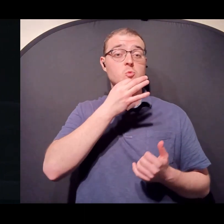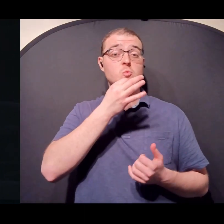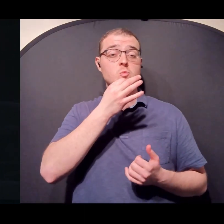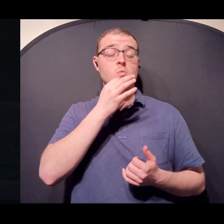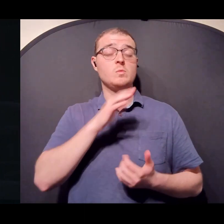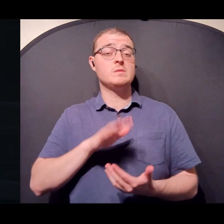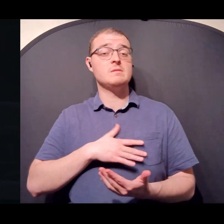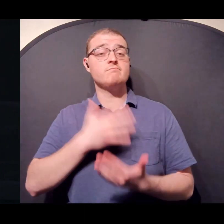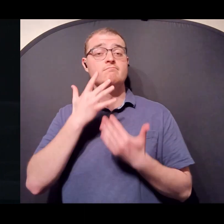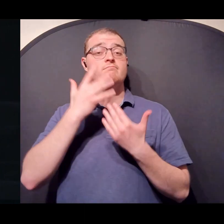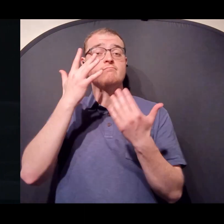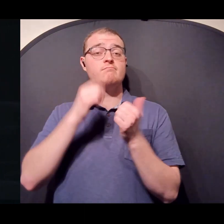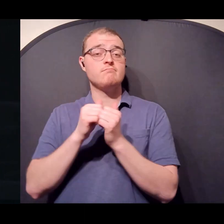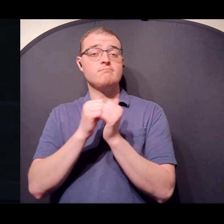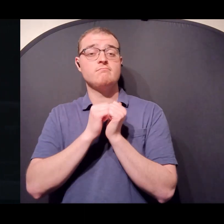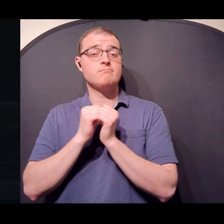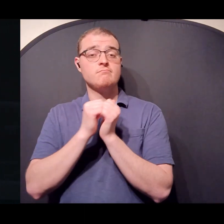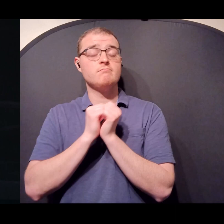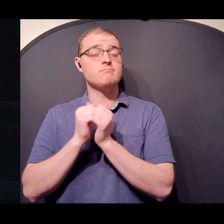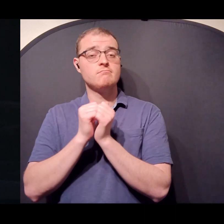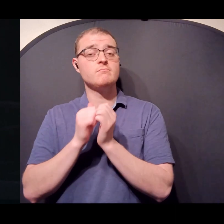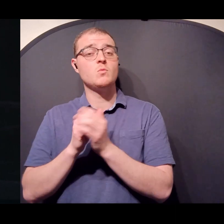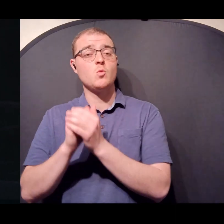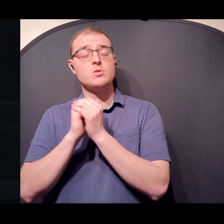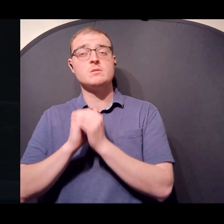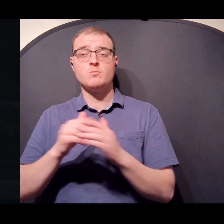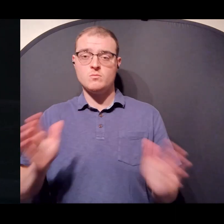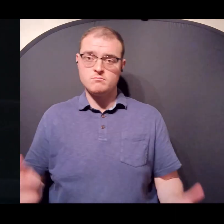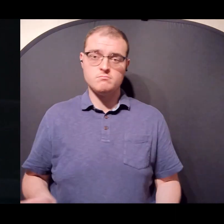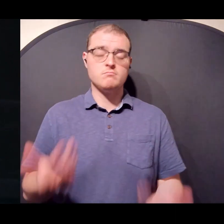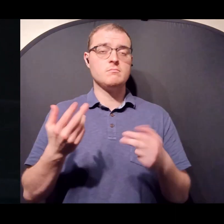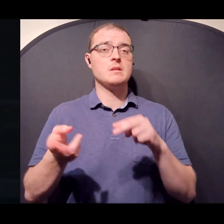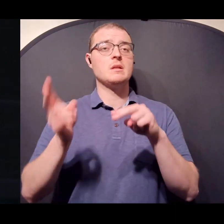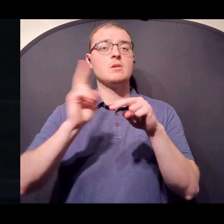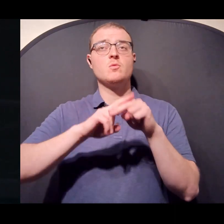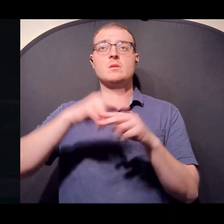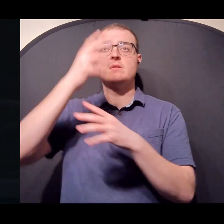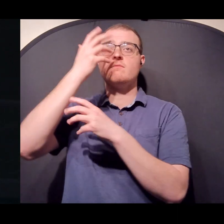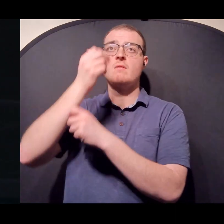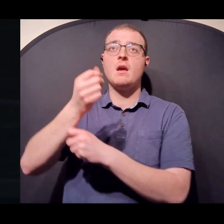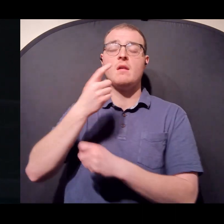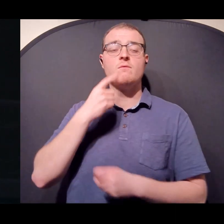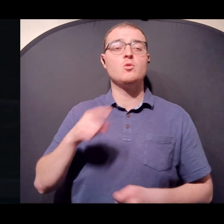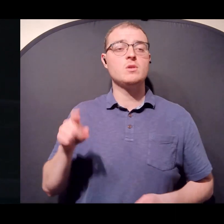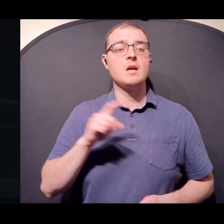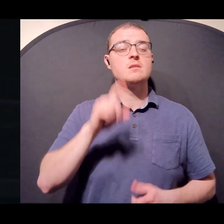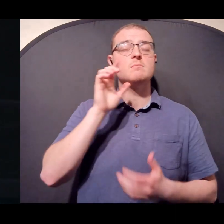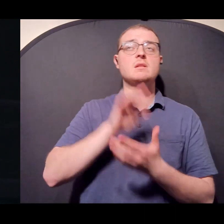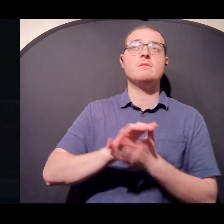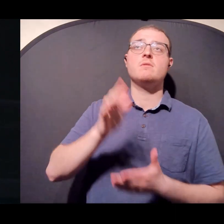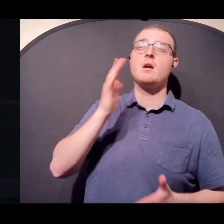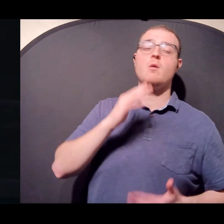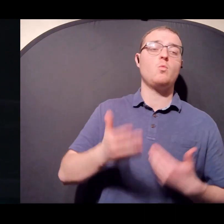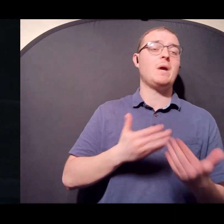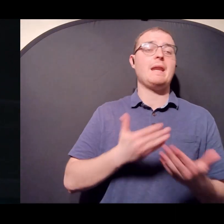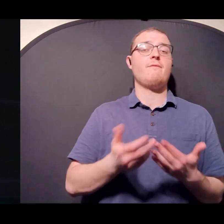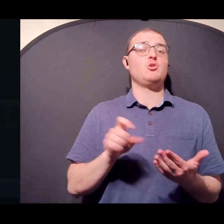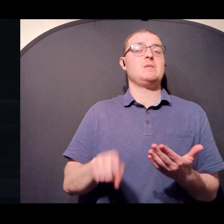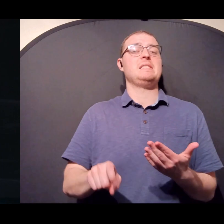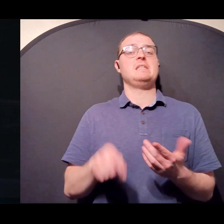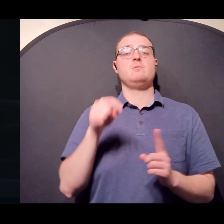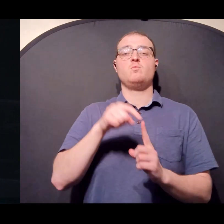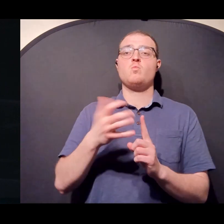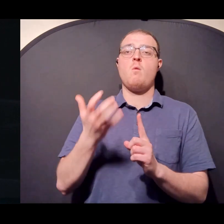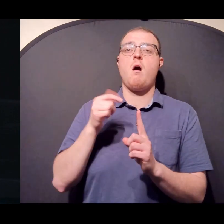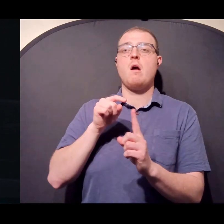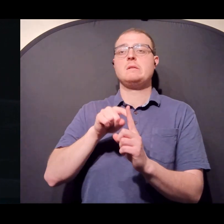So we're going to sing together in a moment just to build faith in the room, to believe God for whatever it is that you're believing God for. Because you may